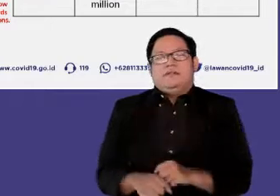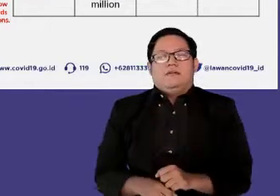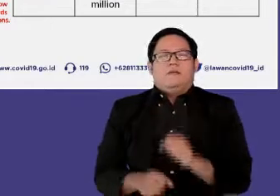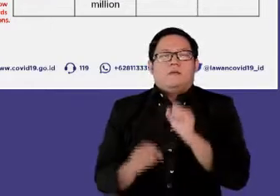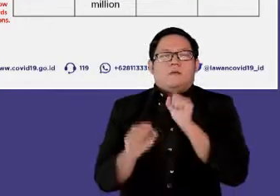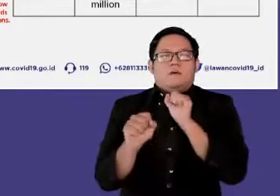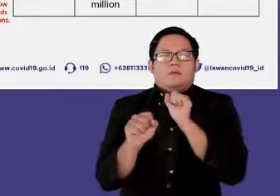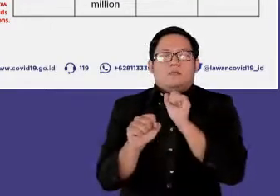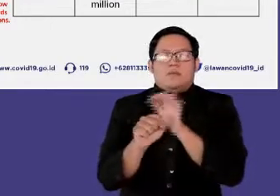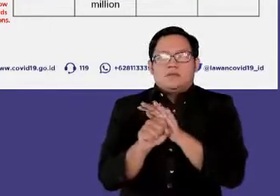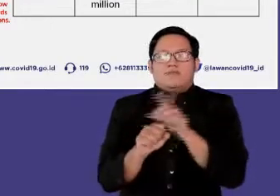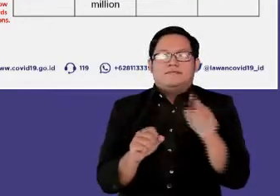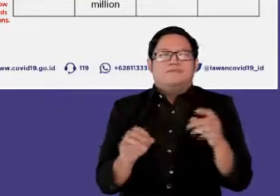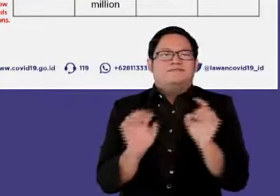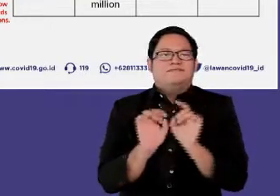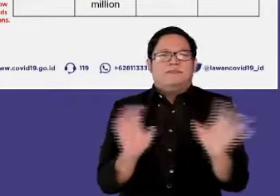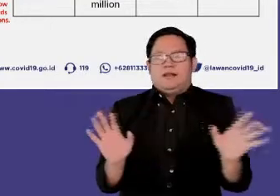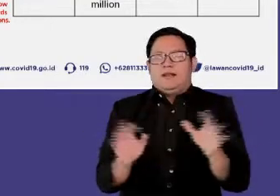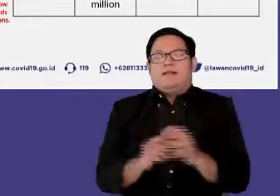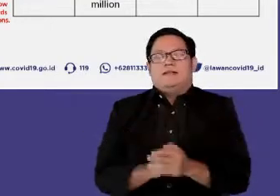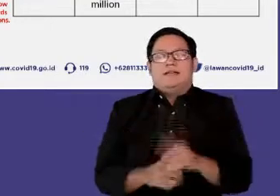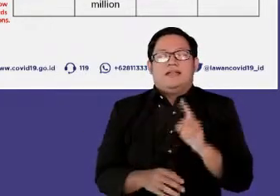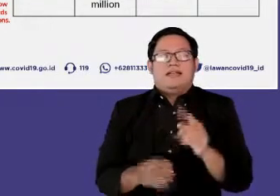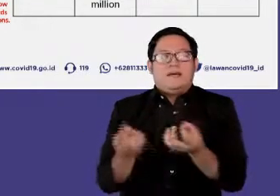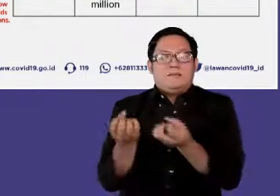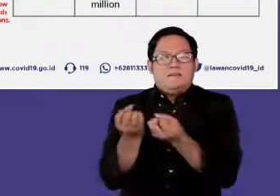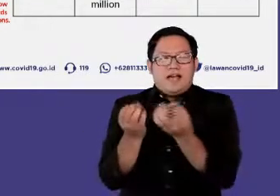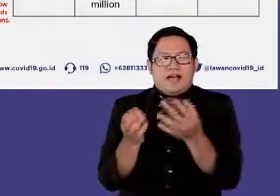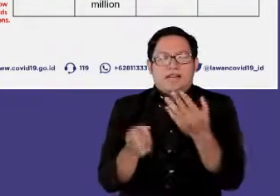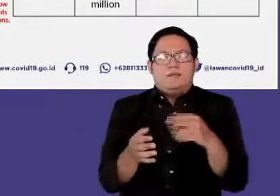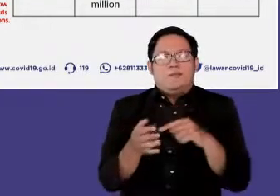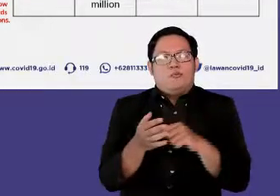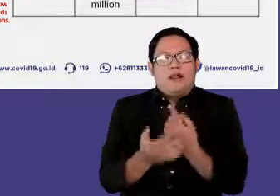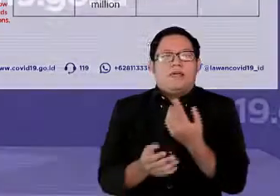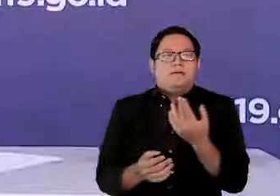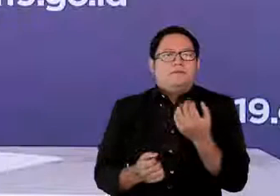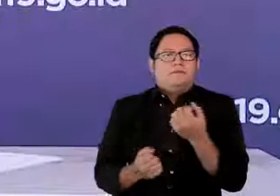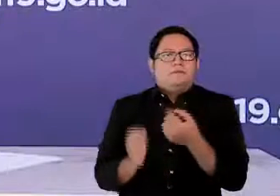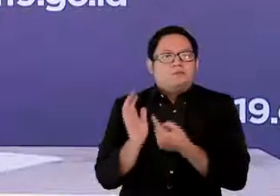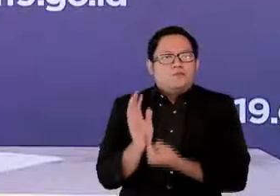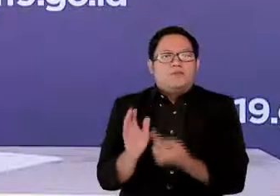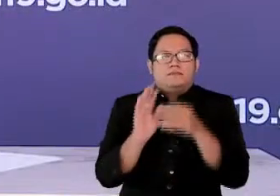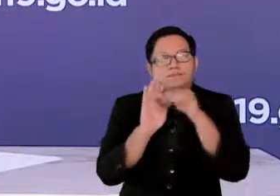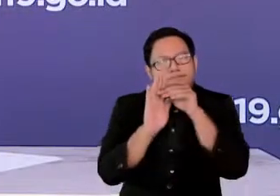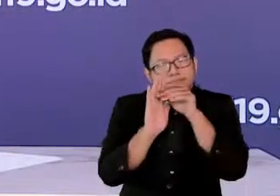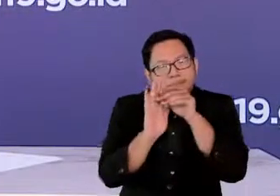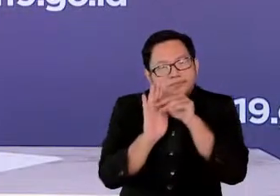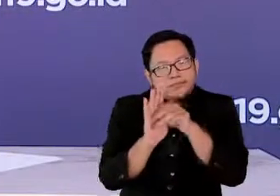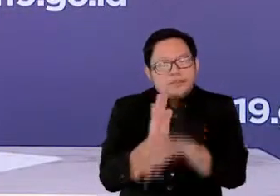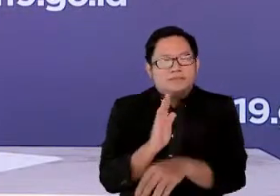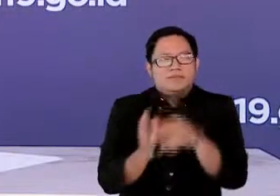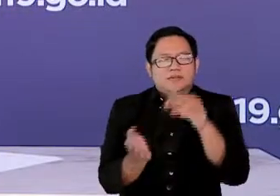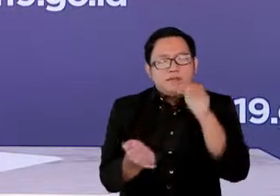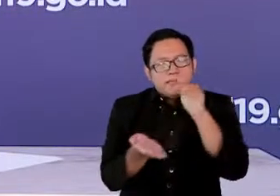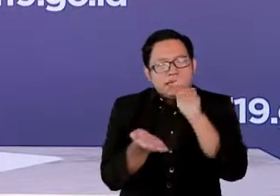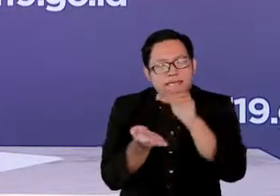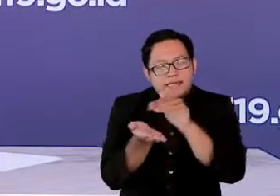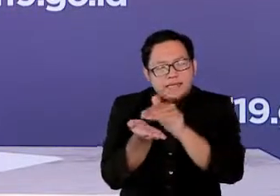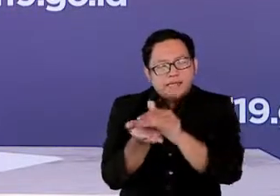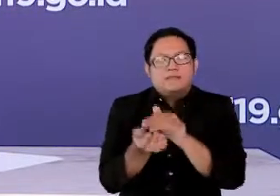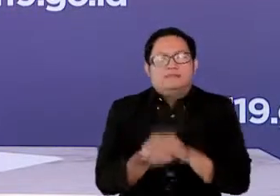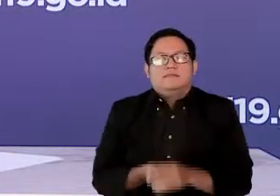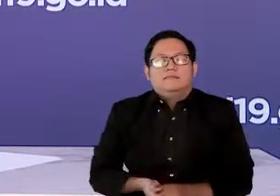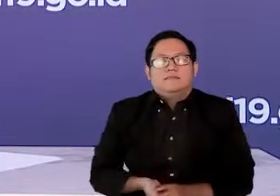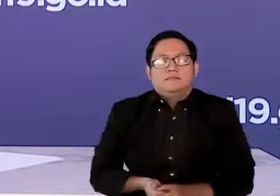population. In fact, this number is still smaller than neighboring countries whose population is far less than